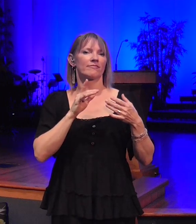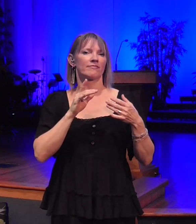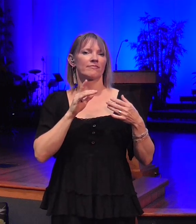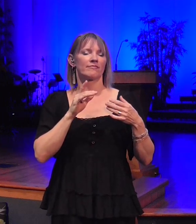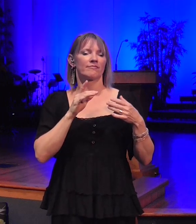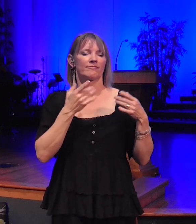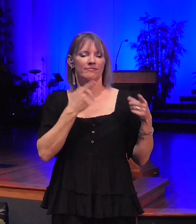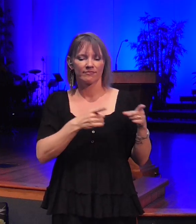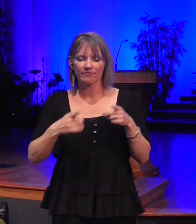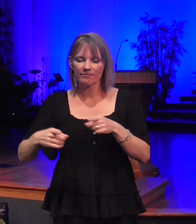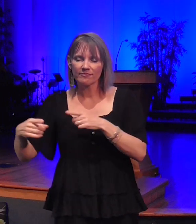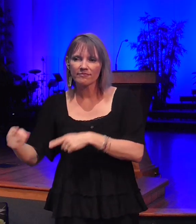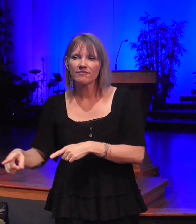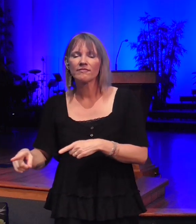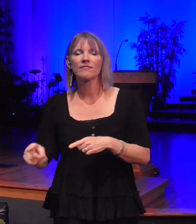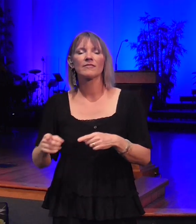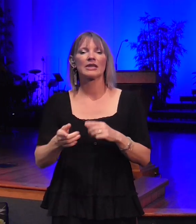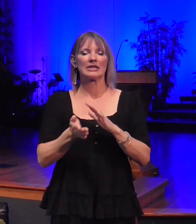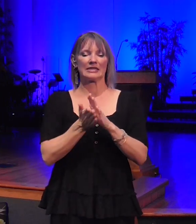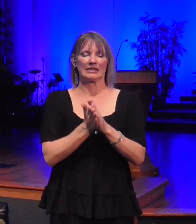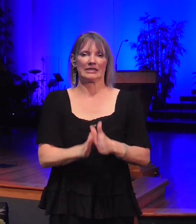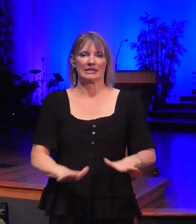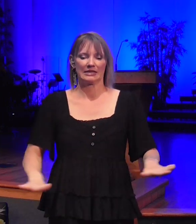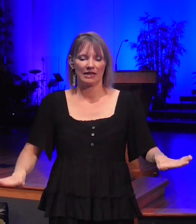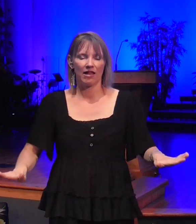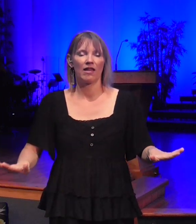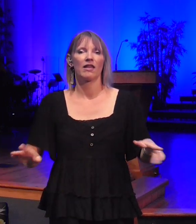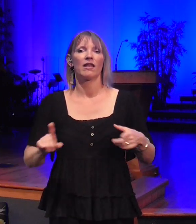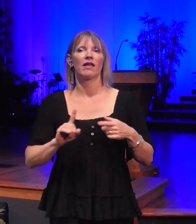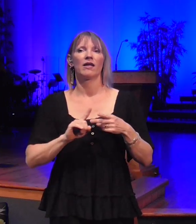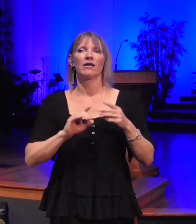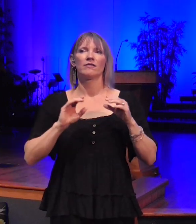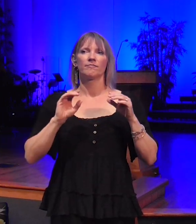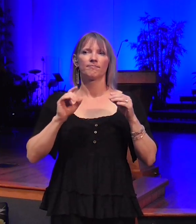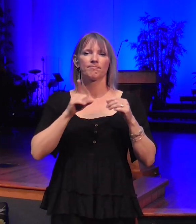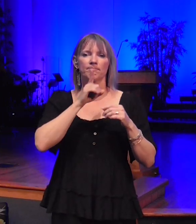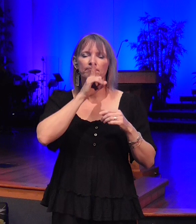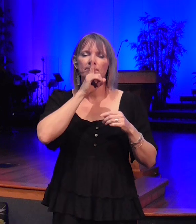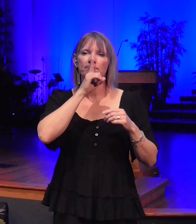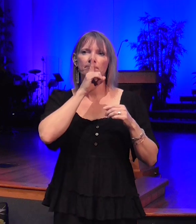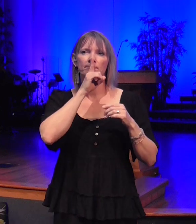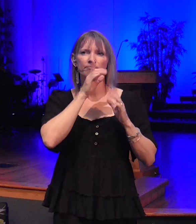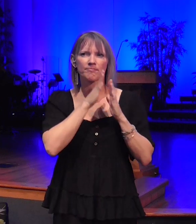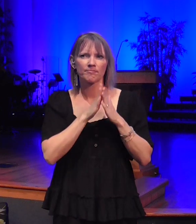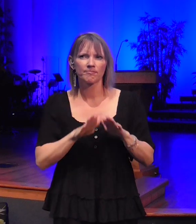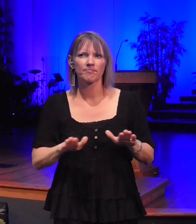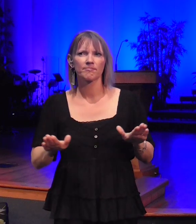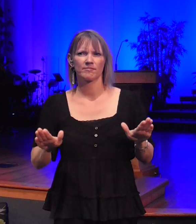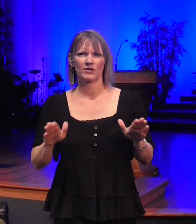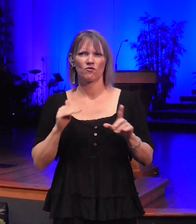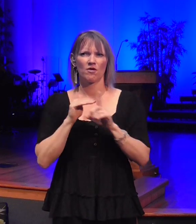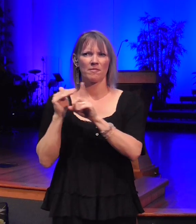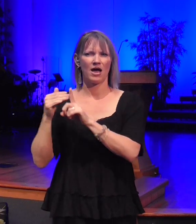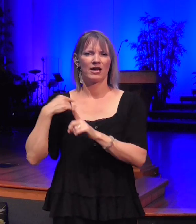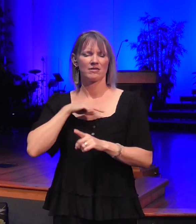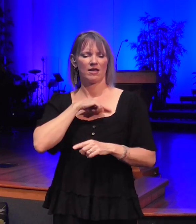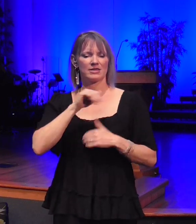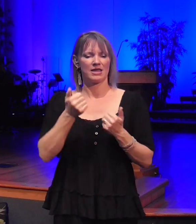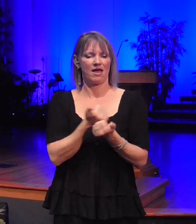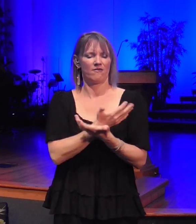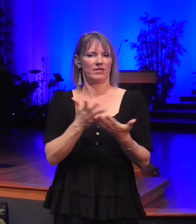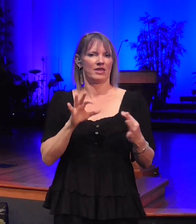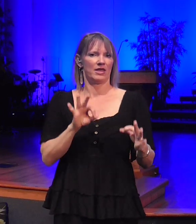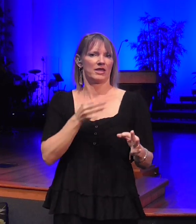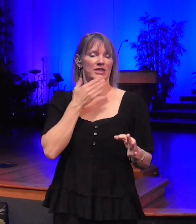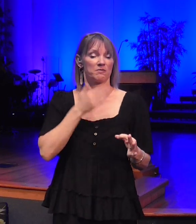the stillness, the wordlessness, that reminds us that all is well because there is a part of us that rests